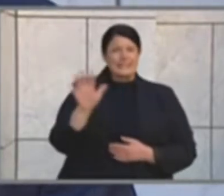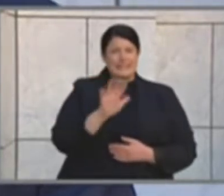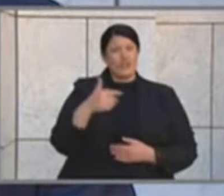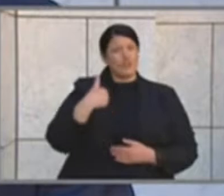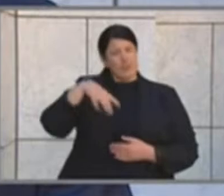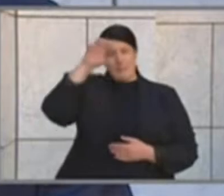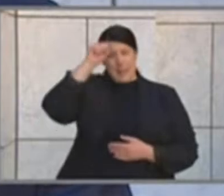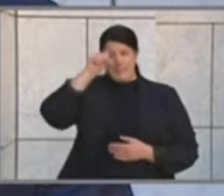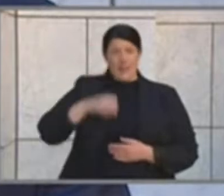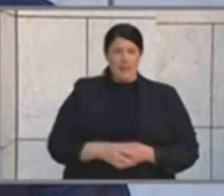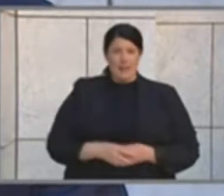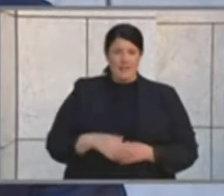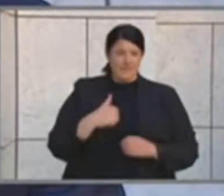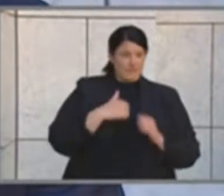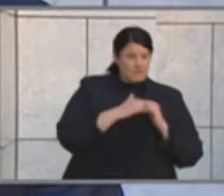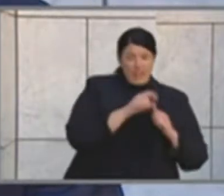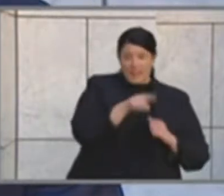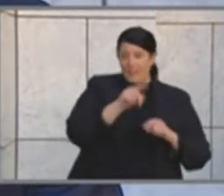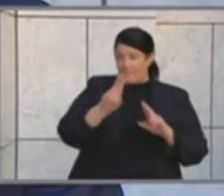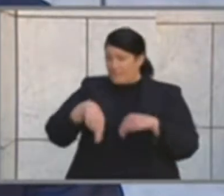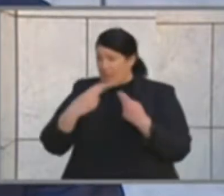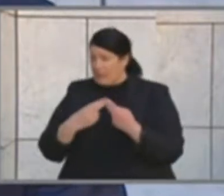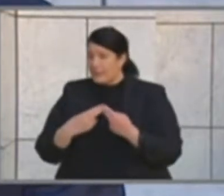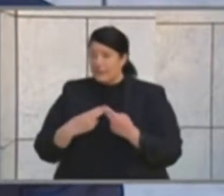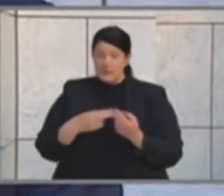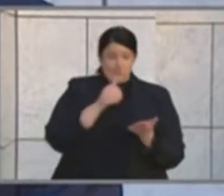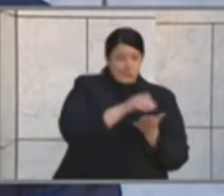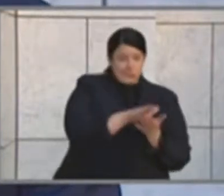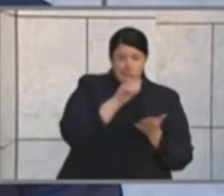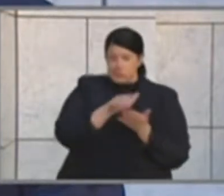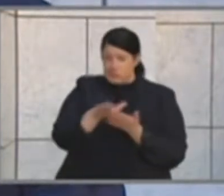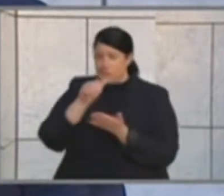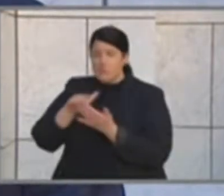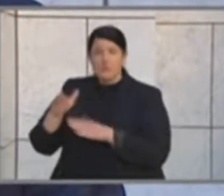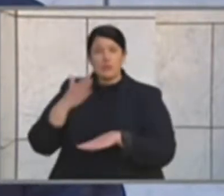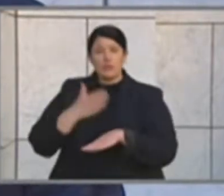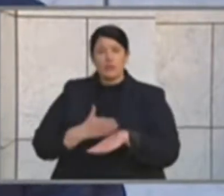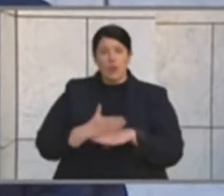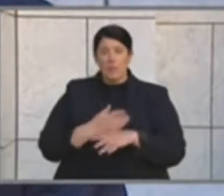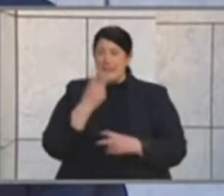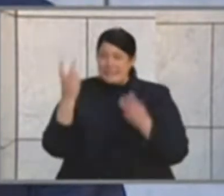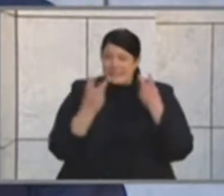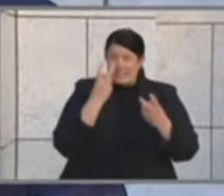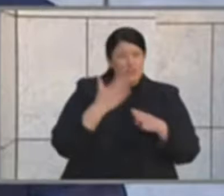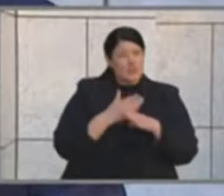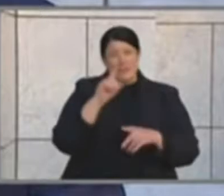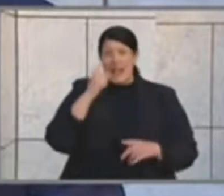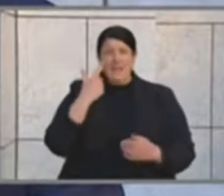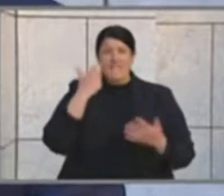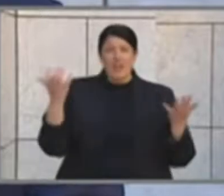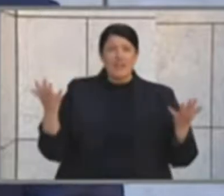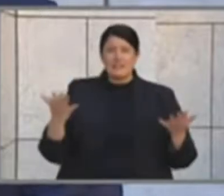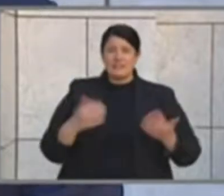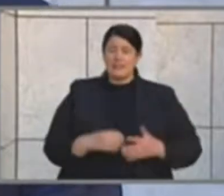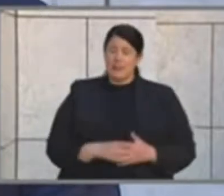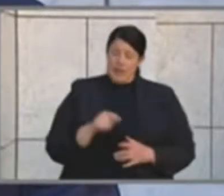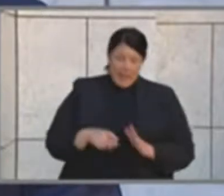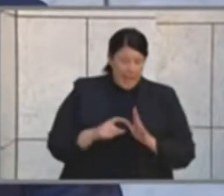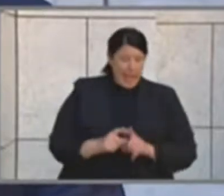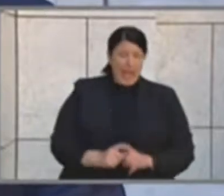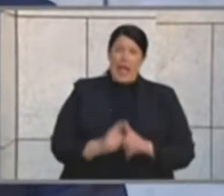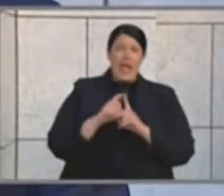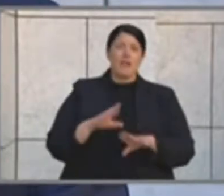remember friends, I remember family who lost jobs, who couldn't get jobs. It was